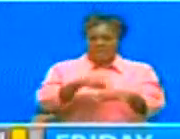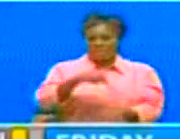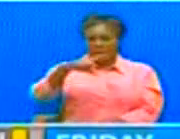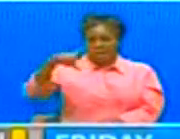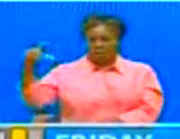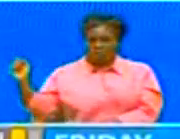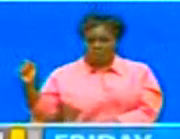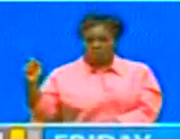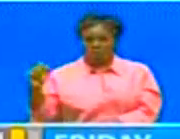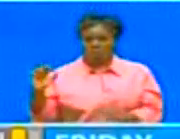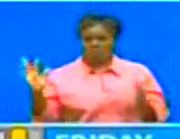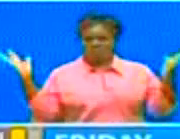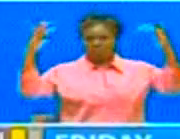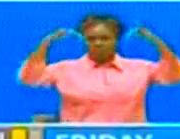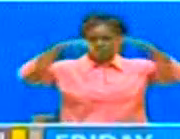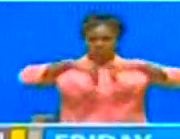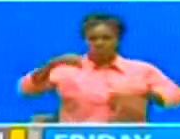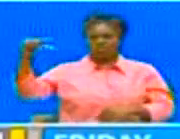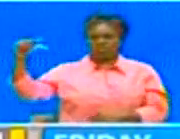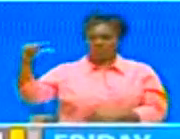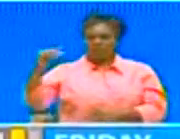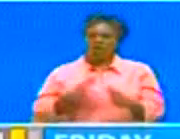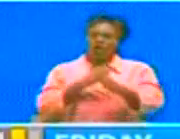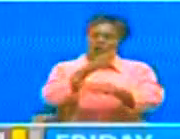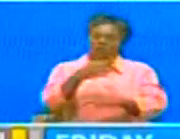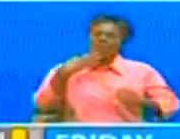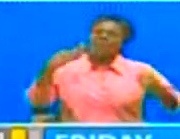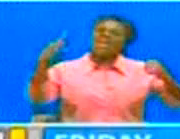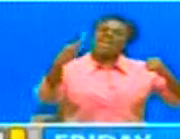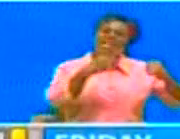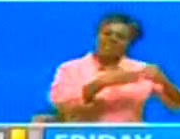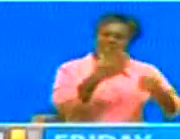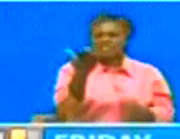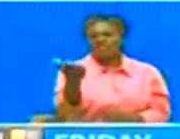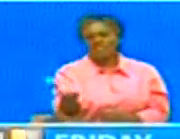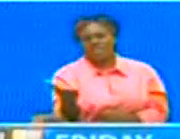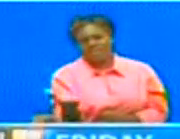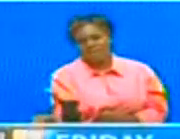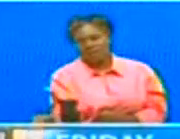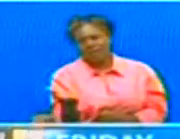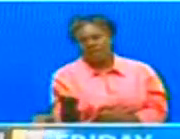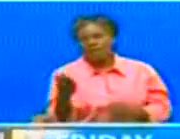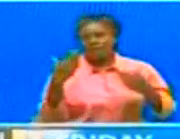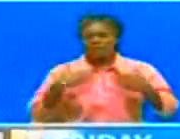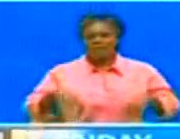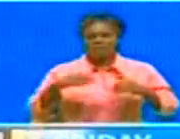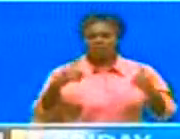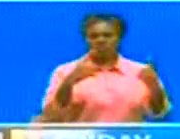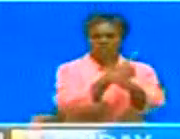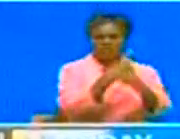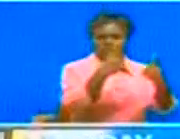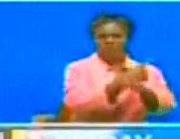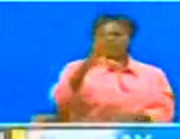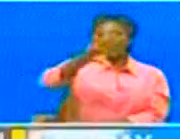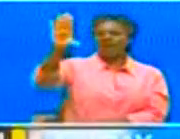this event in Geneva, mm-hmm. there were over 800 of us in that place, and people from every corner of